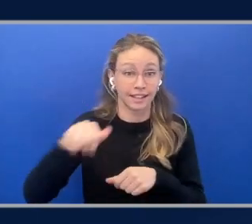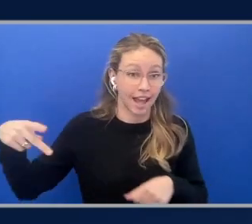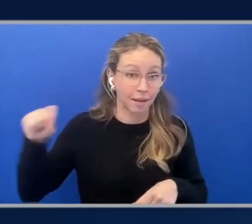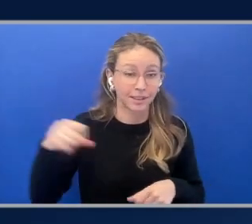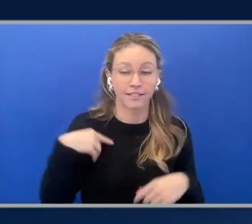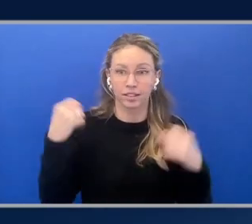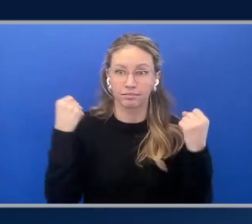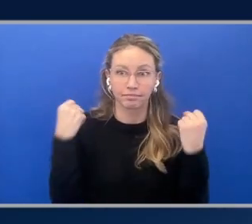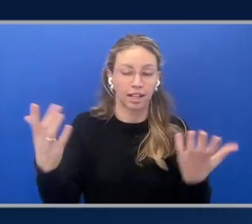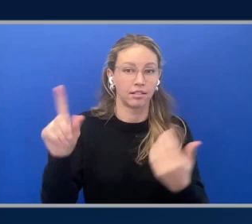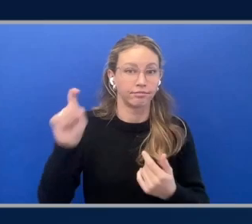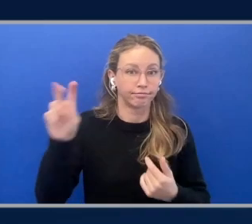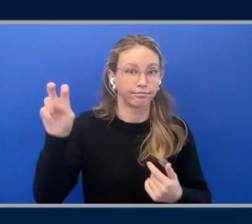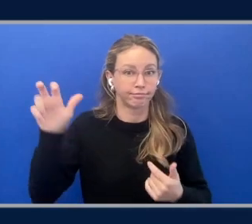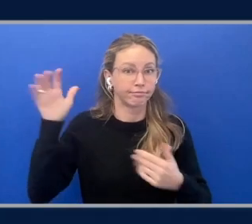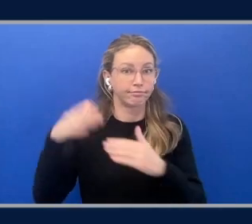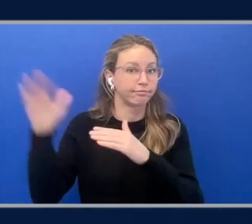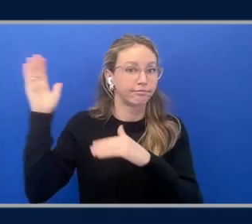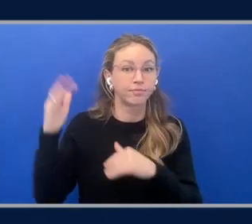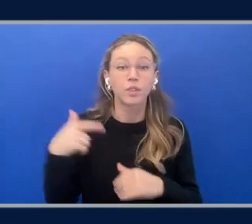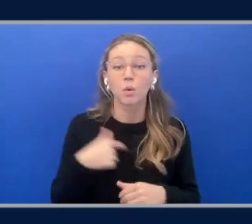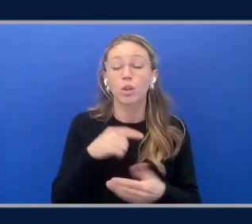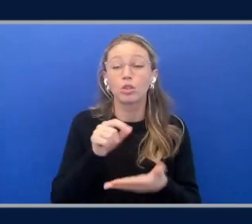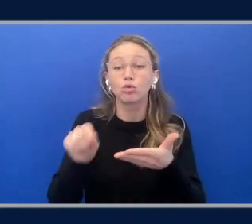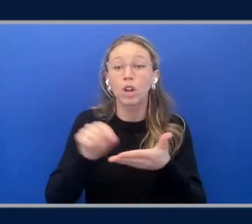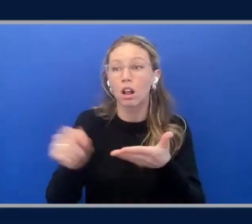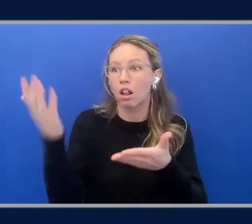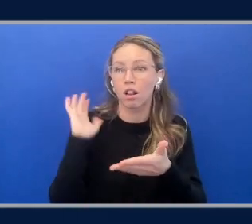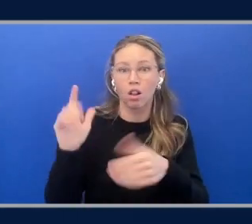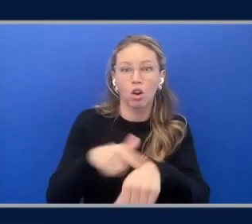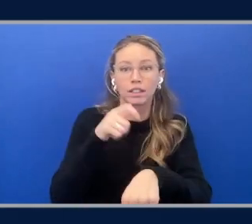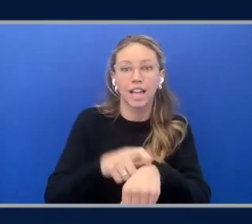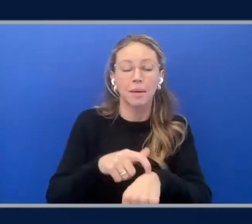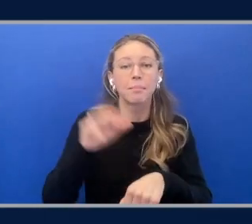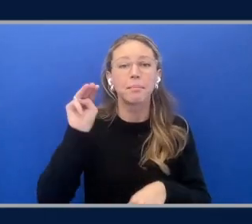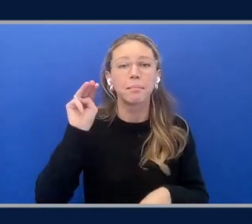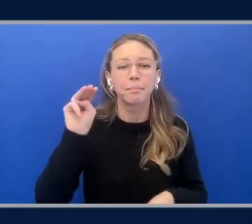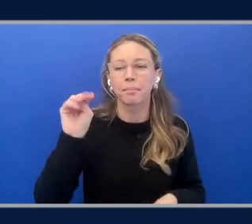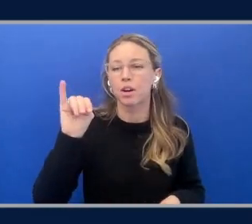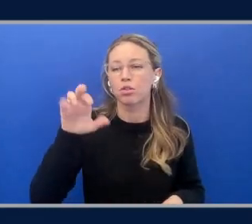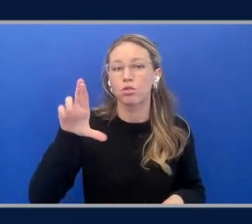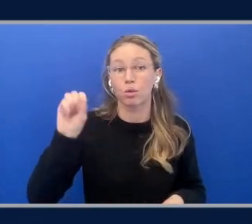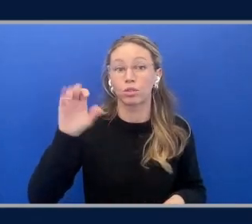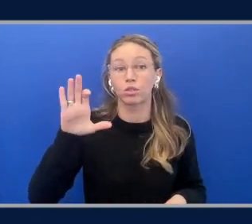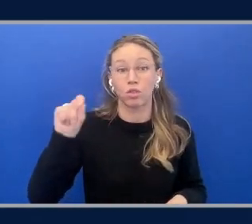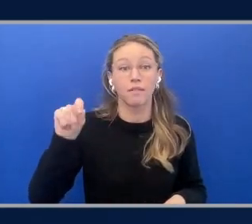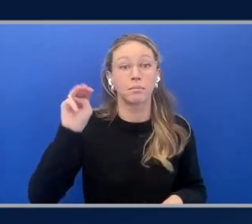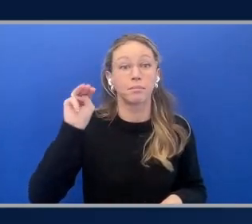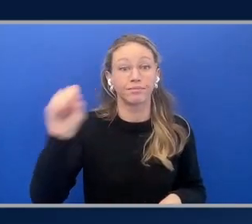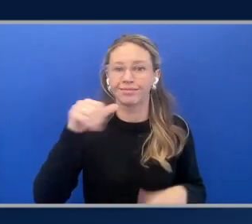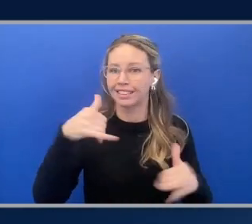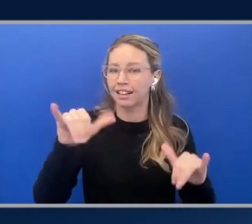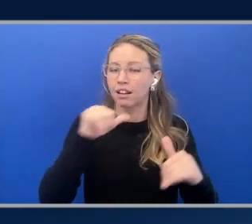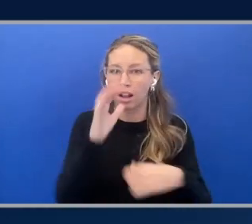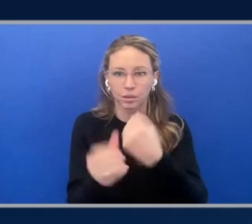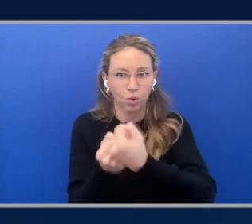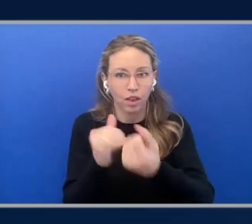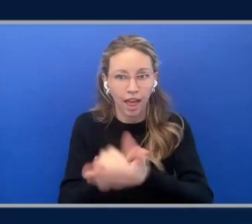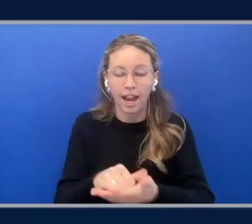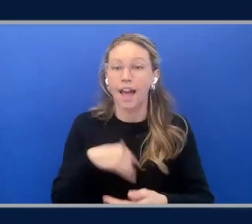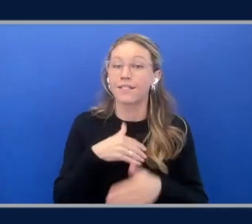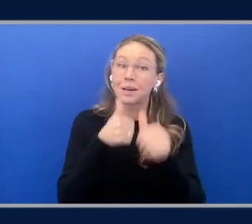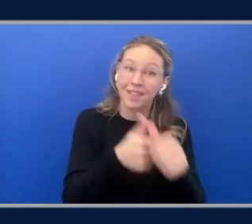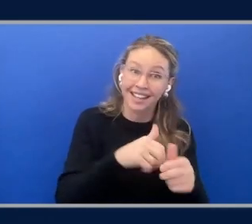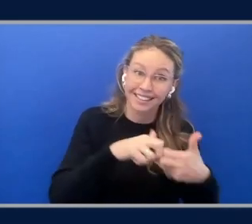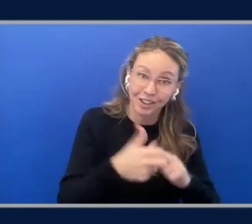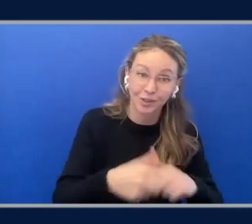was written a long time ago. And like Microsoft has stopped supporting those old framework applications. So there are security issues, compliance issues. But